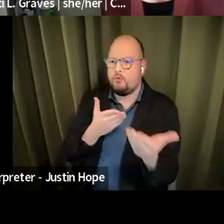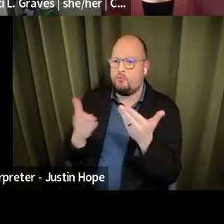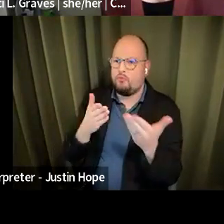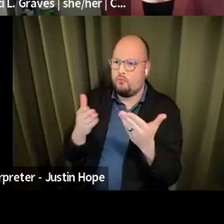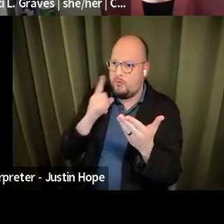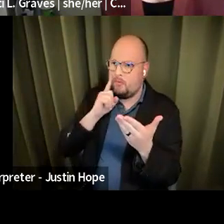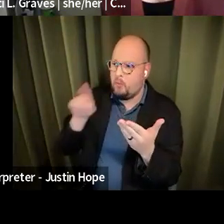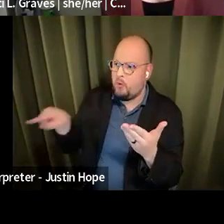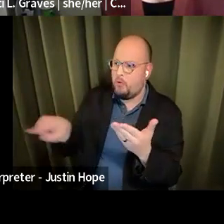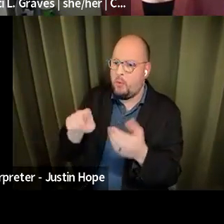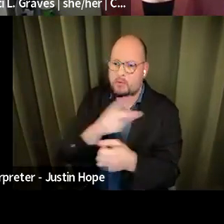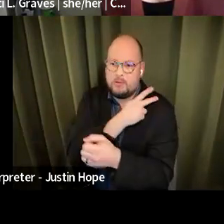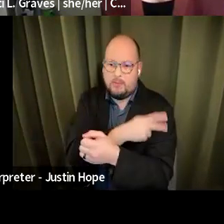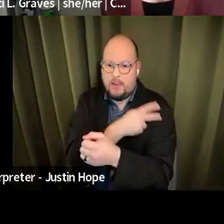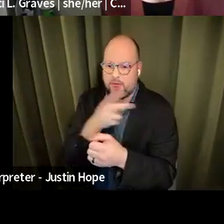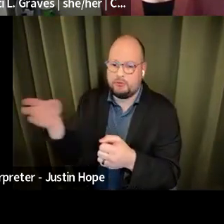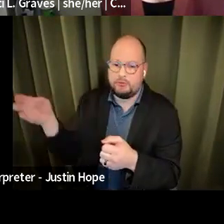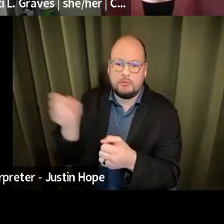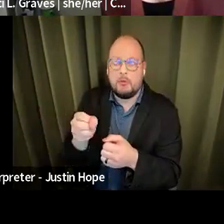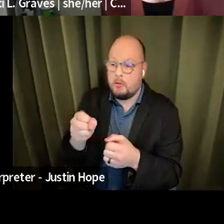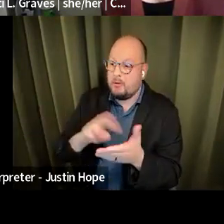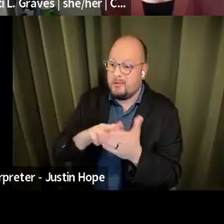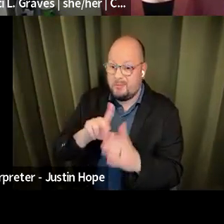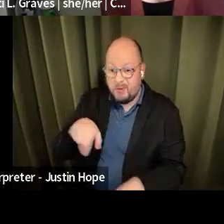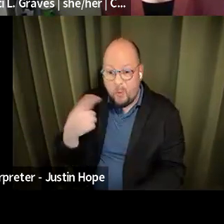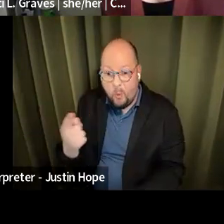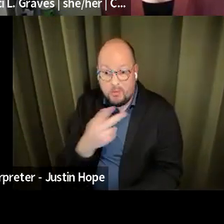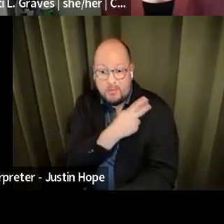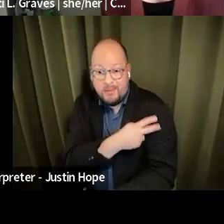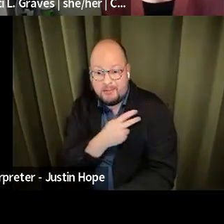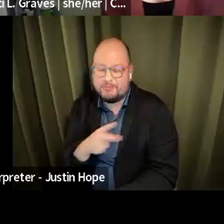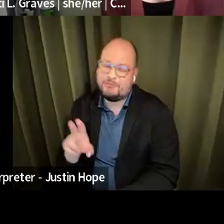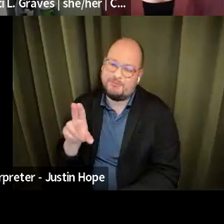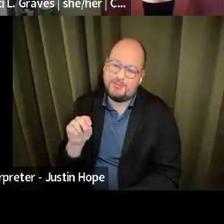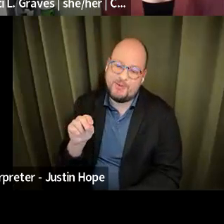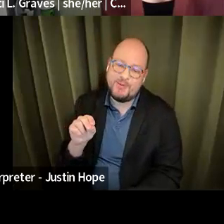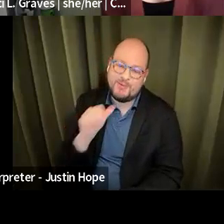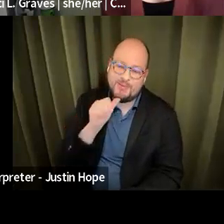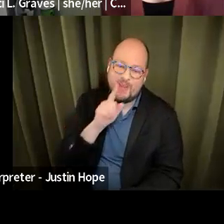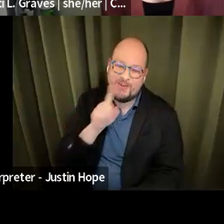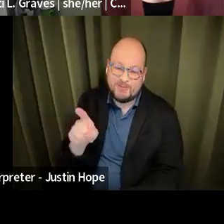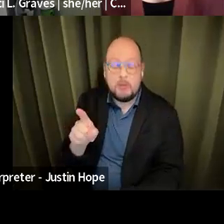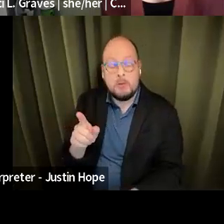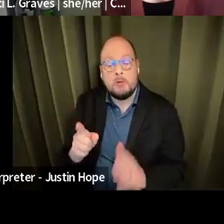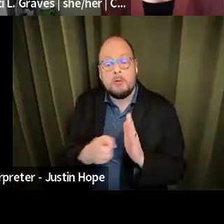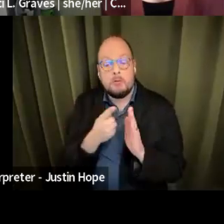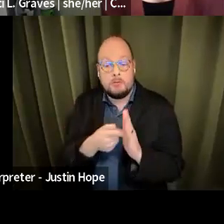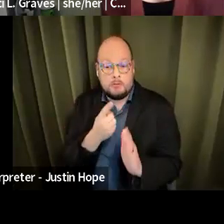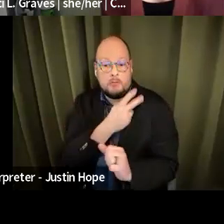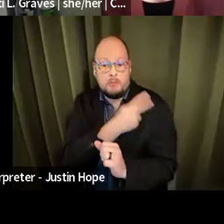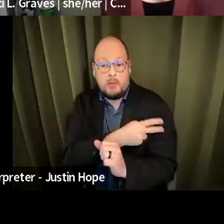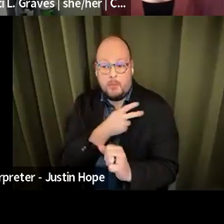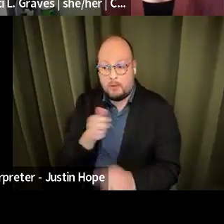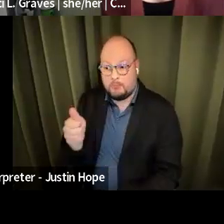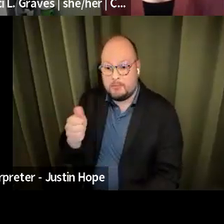facility. And keep in mind that it's not just the patient. We certainly have had cases where the patient, him or herself, is